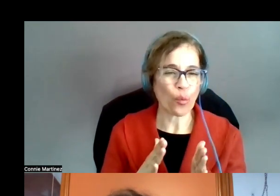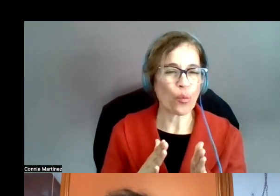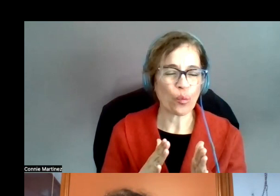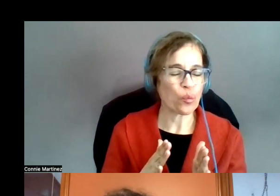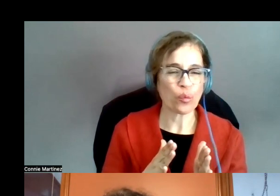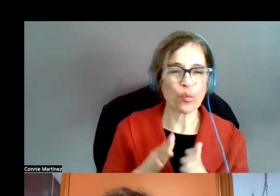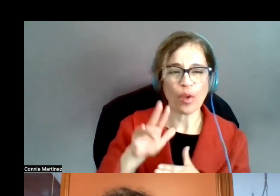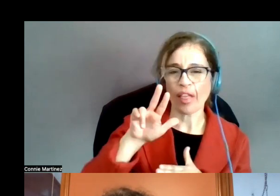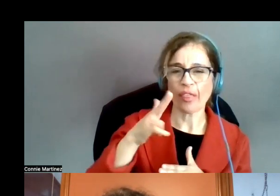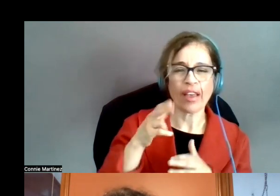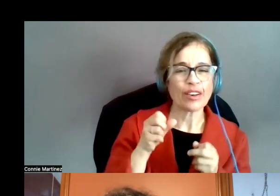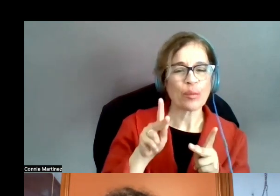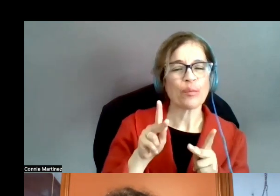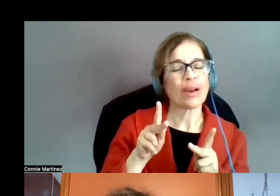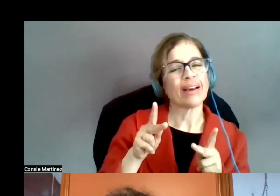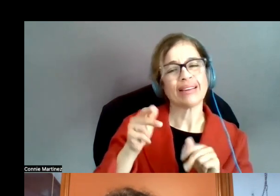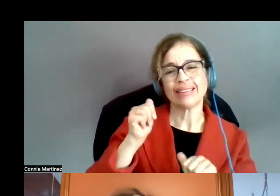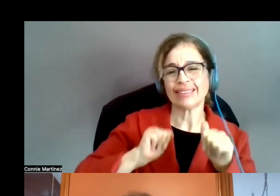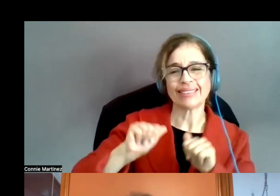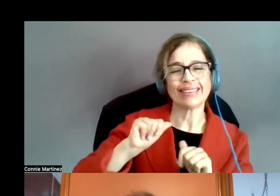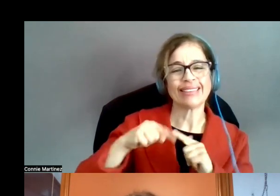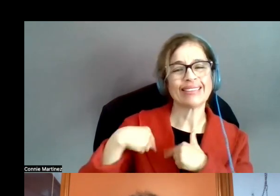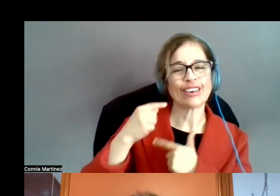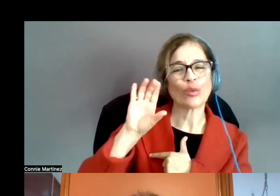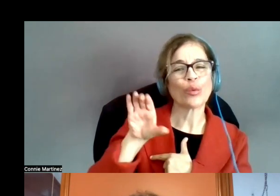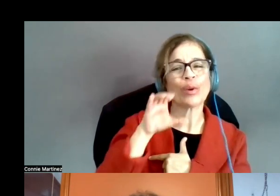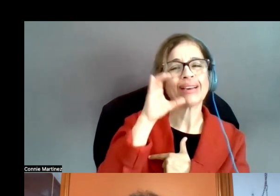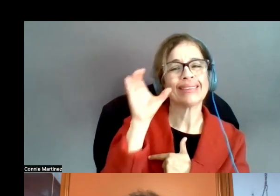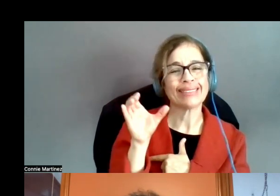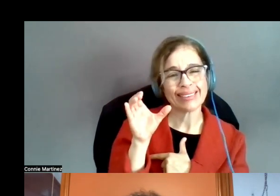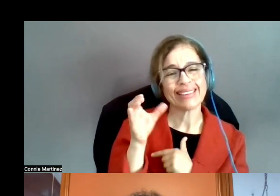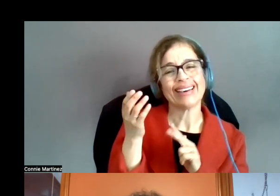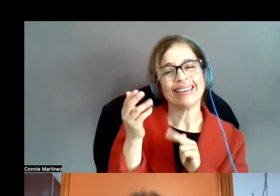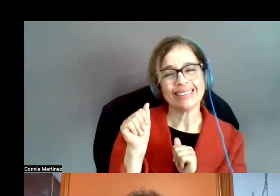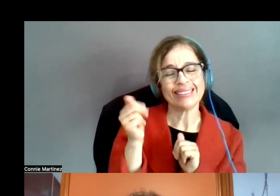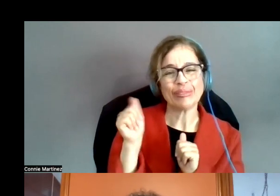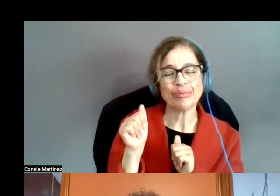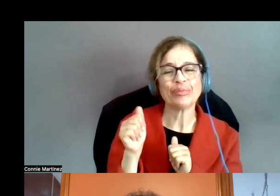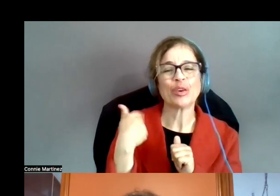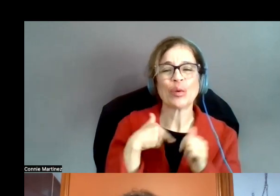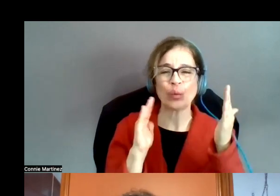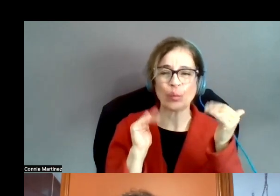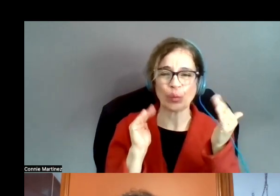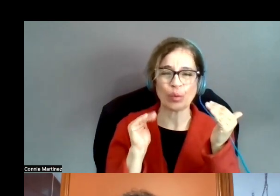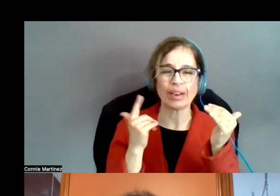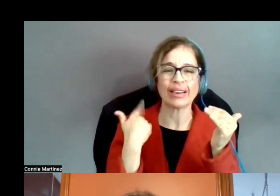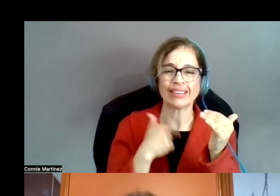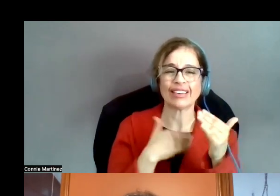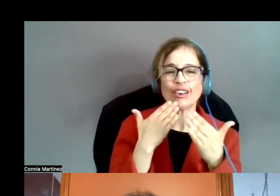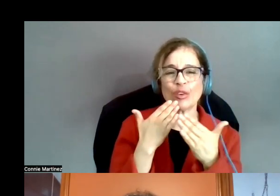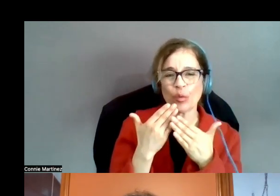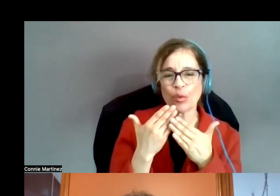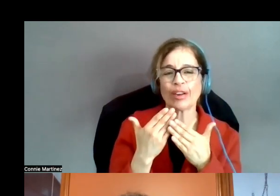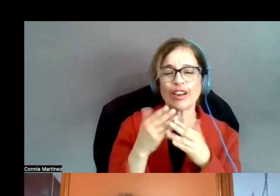our third opportunity to play since Christmas. Oh my So gosh. so hopefully we'll be well